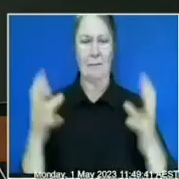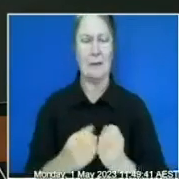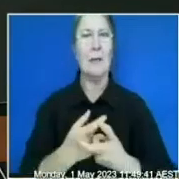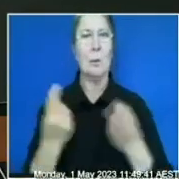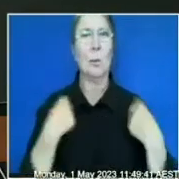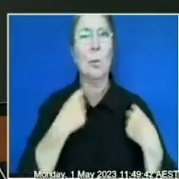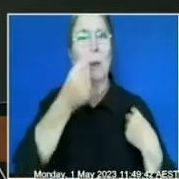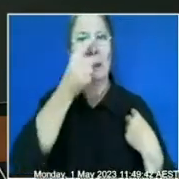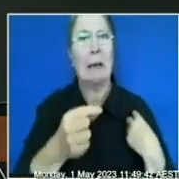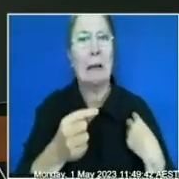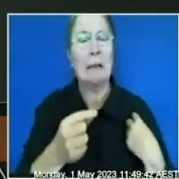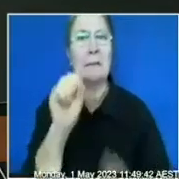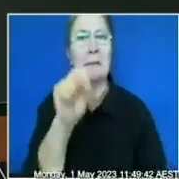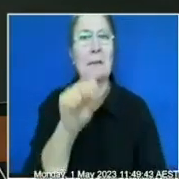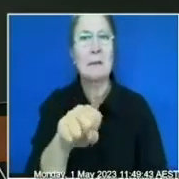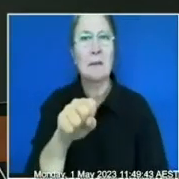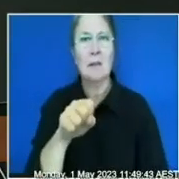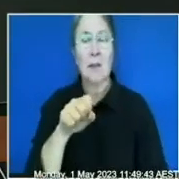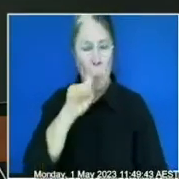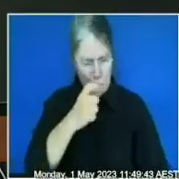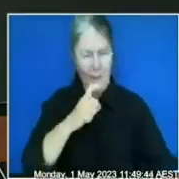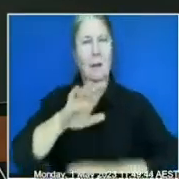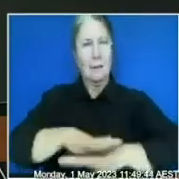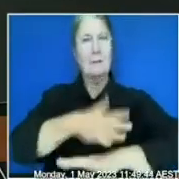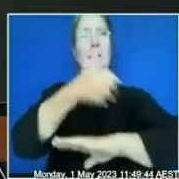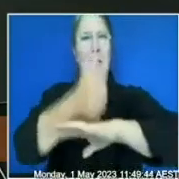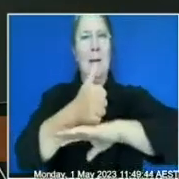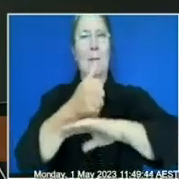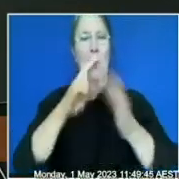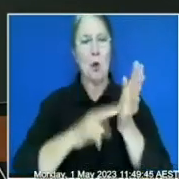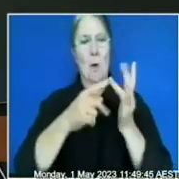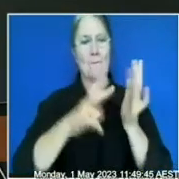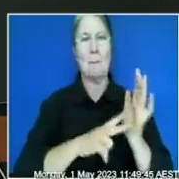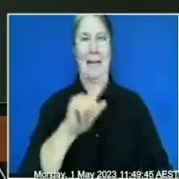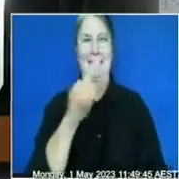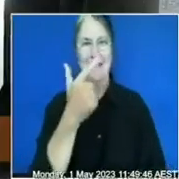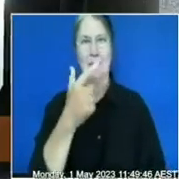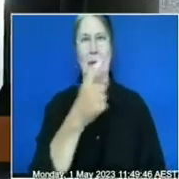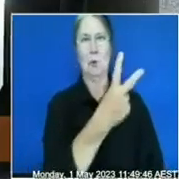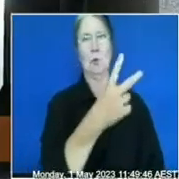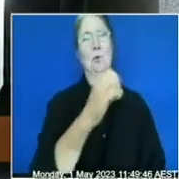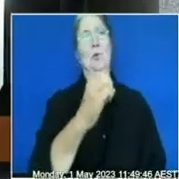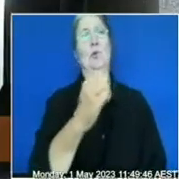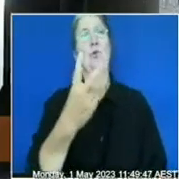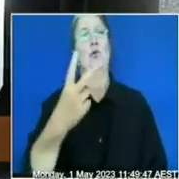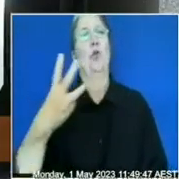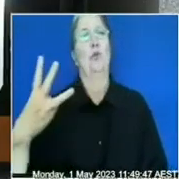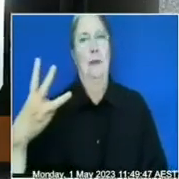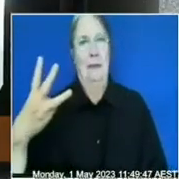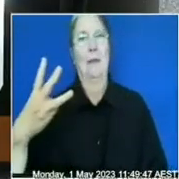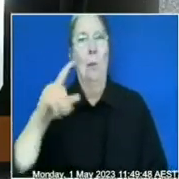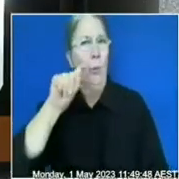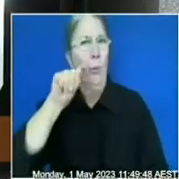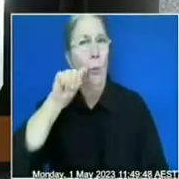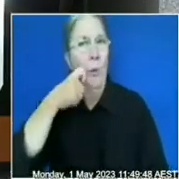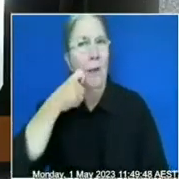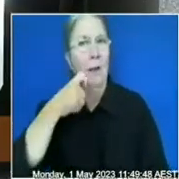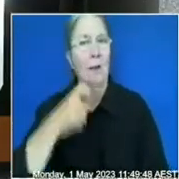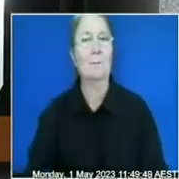So just in terms of monitoring and evaluation, there's sort of multiple streams. At the moment, we're pulling together the overarching monitoring and evaluation plan. So that's